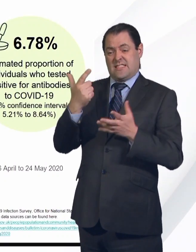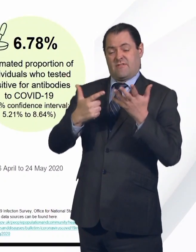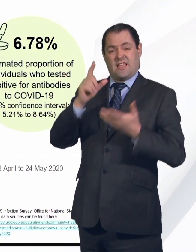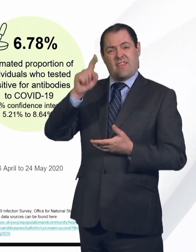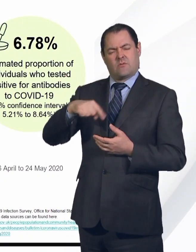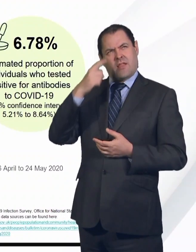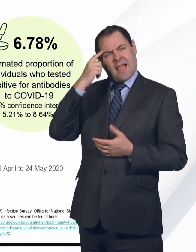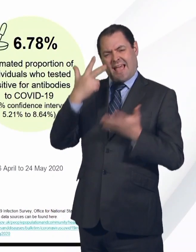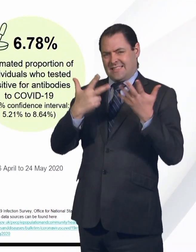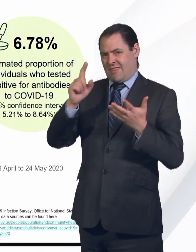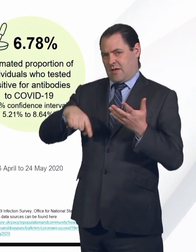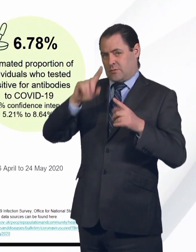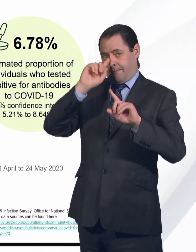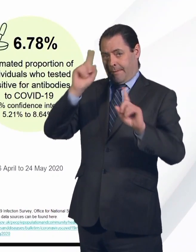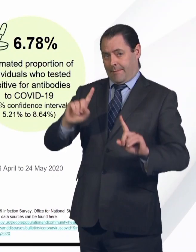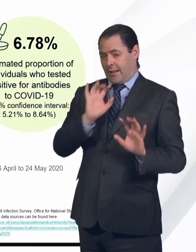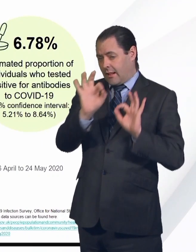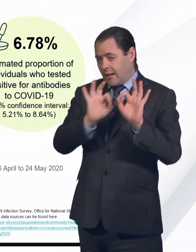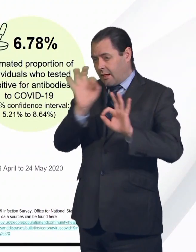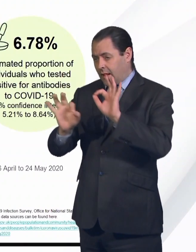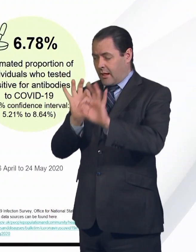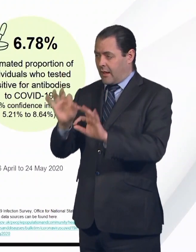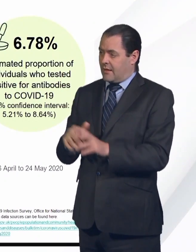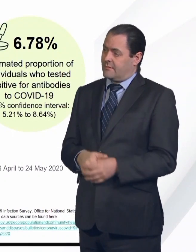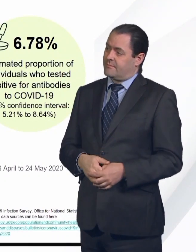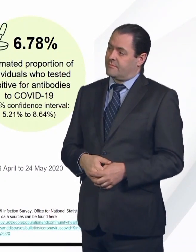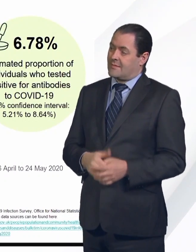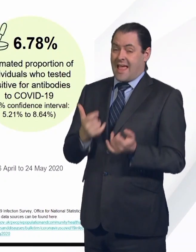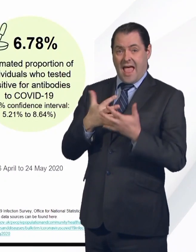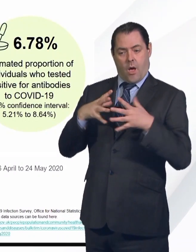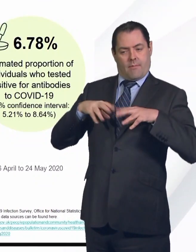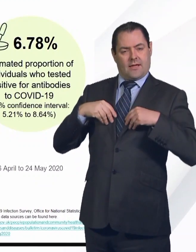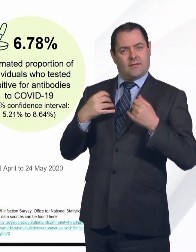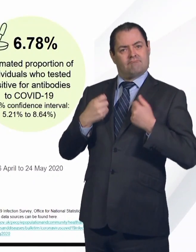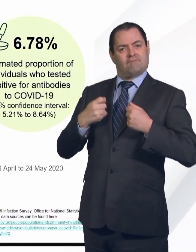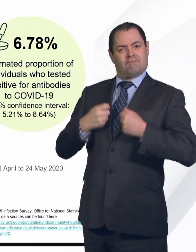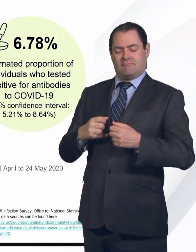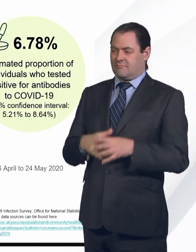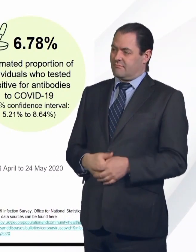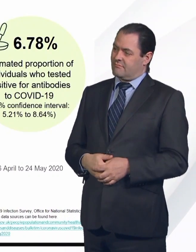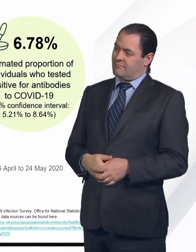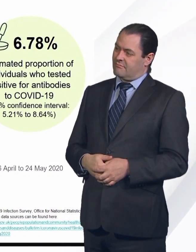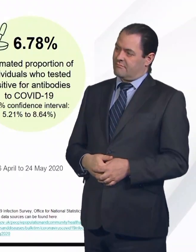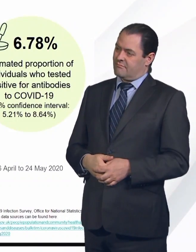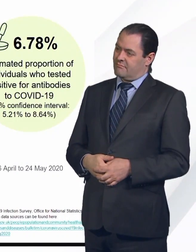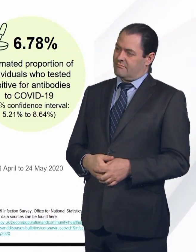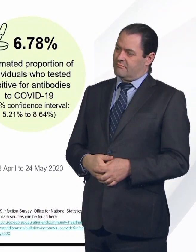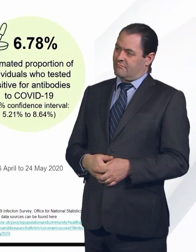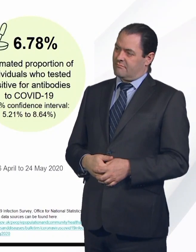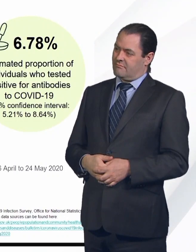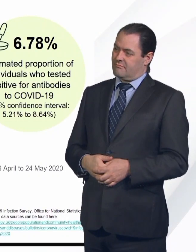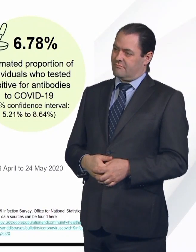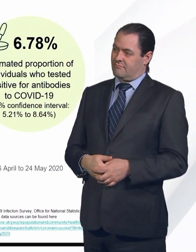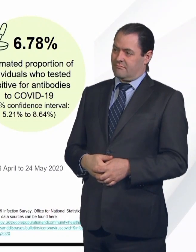think 18,000 people now, looking at the number of infections. So the proportion of people over